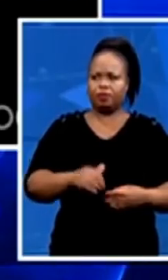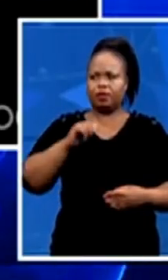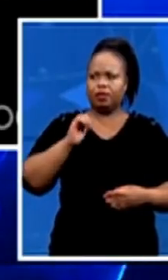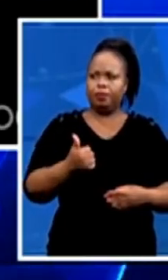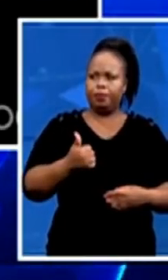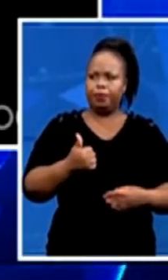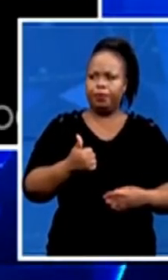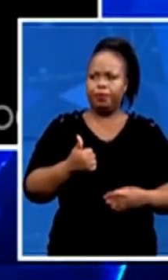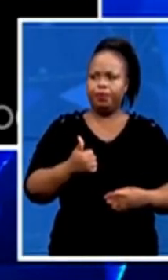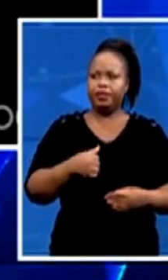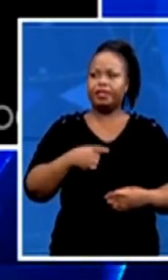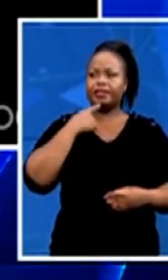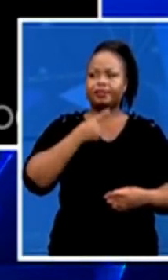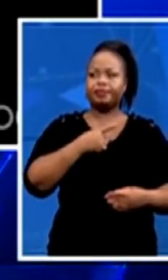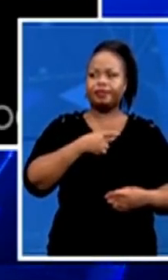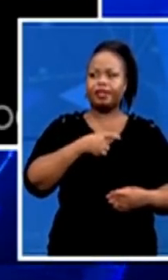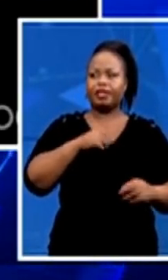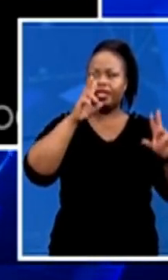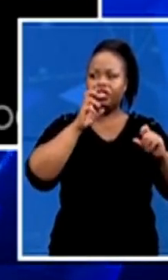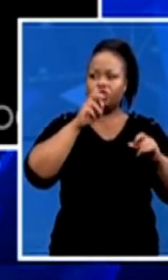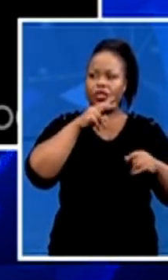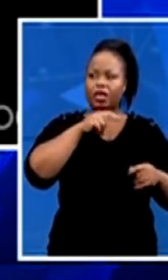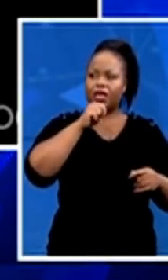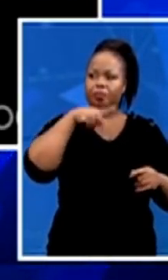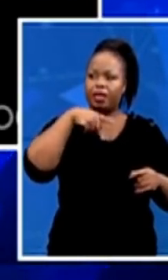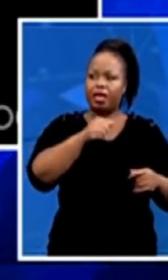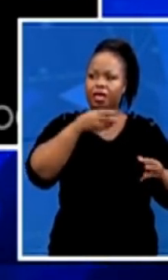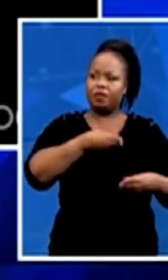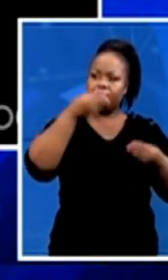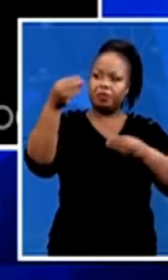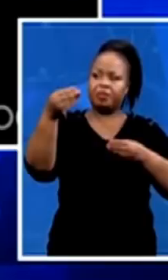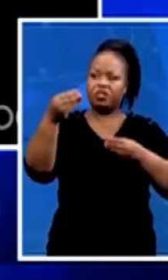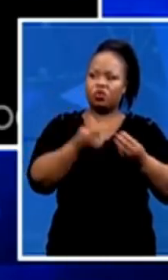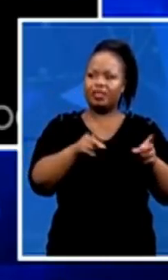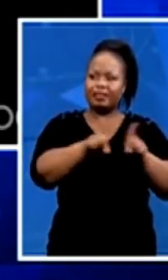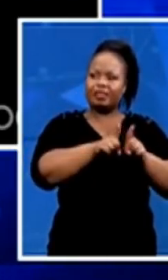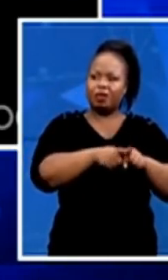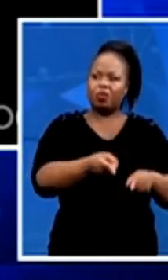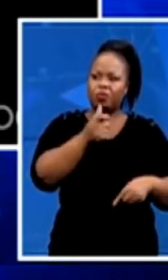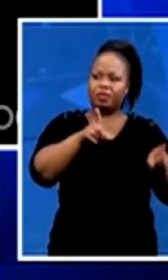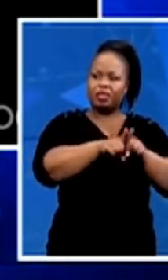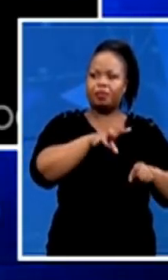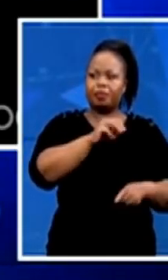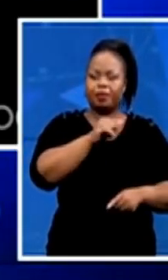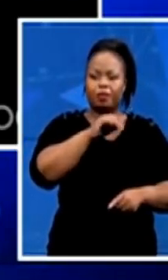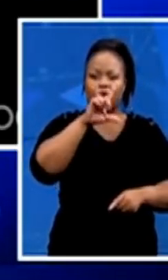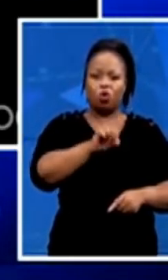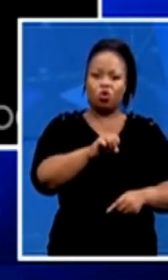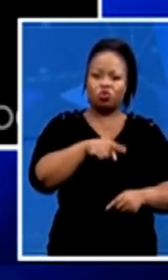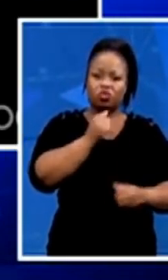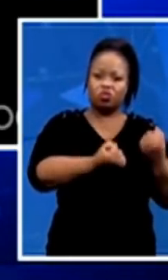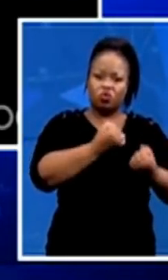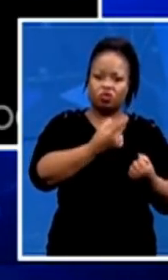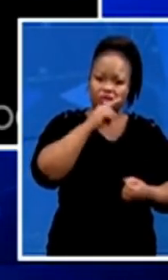NPA. That was a case of scandalizing the court. It's a case similar to Mama Bolo and to Machabeng in this court, isn't it? It's